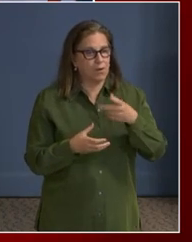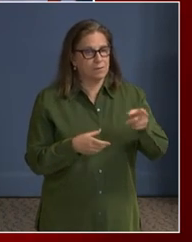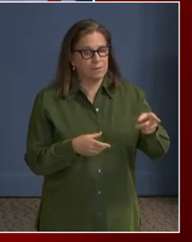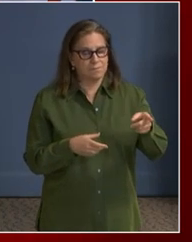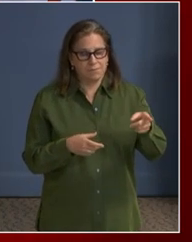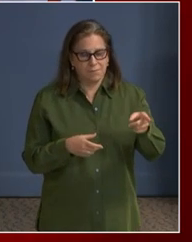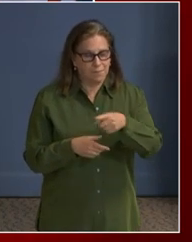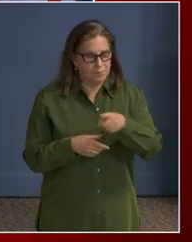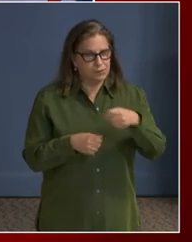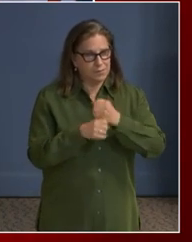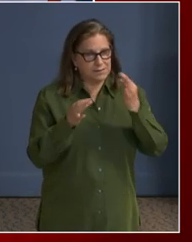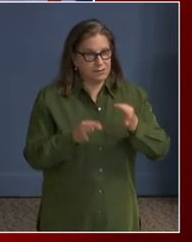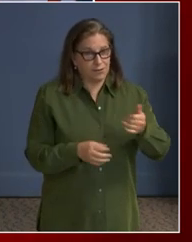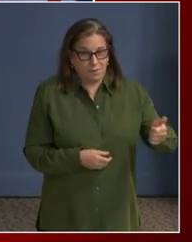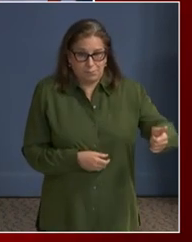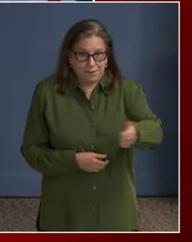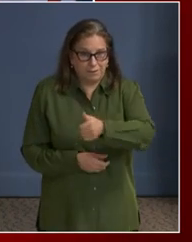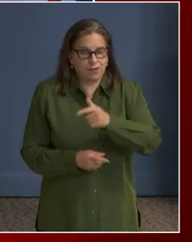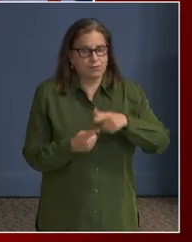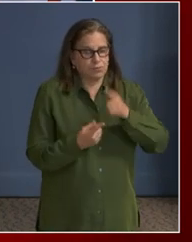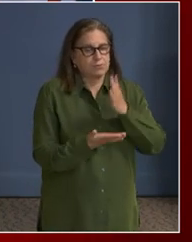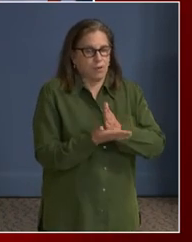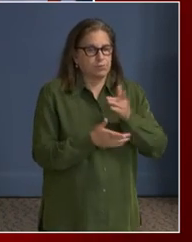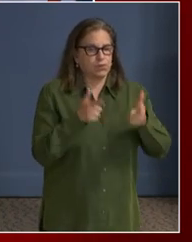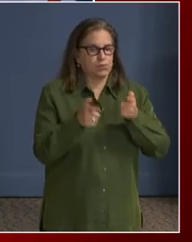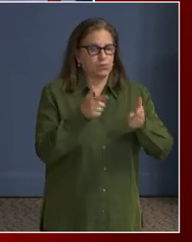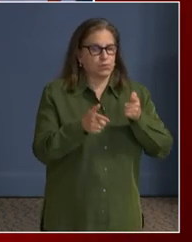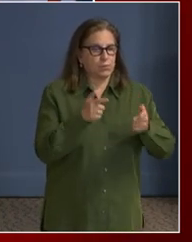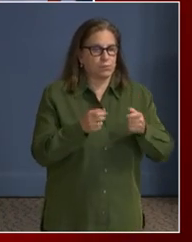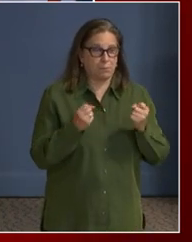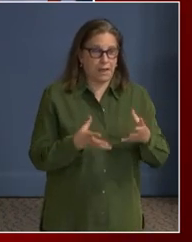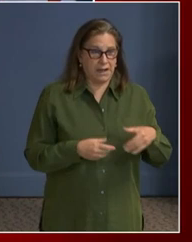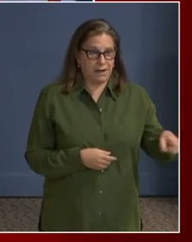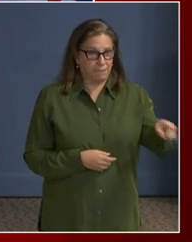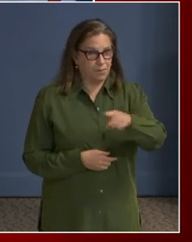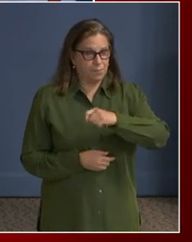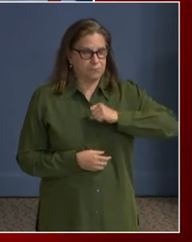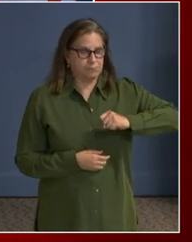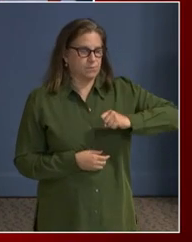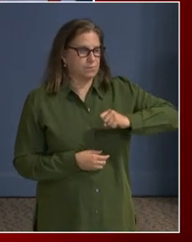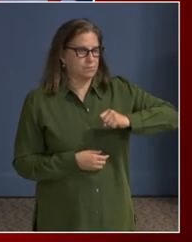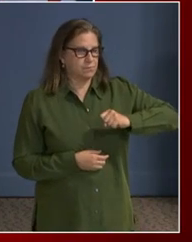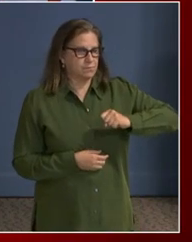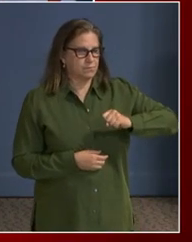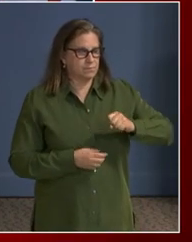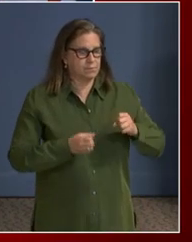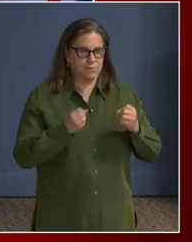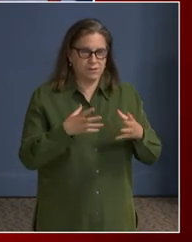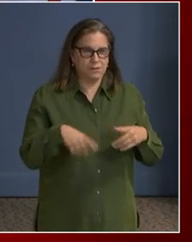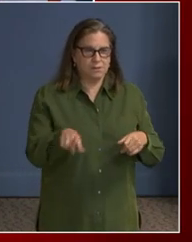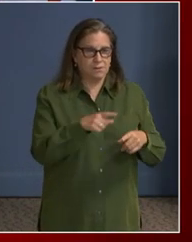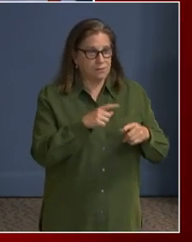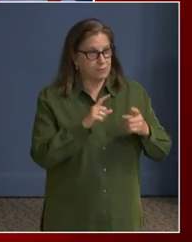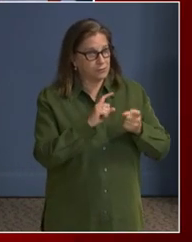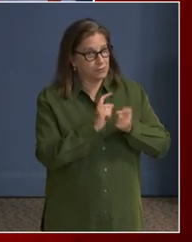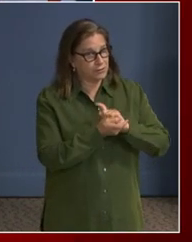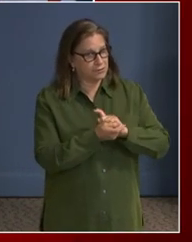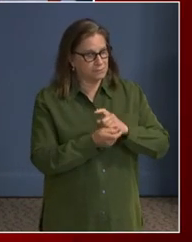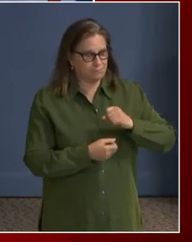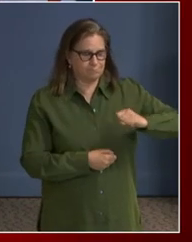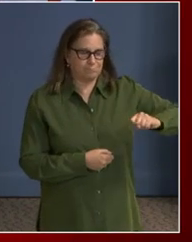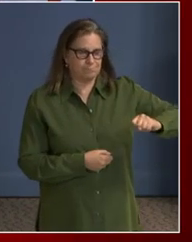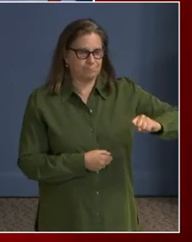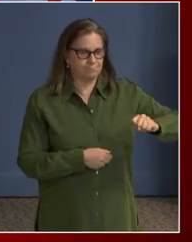is the most resistant group of individuals to help, to change. Change is difficult for all of